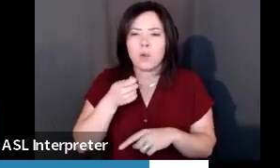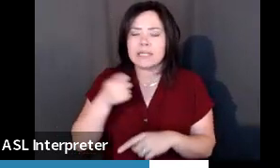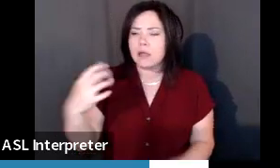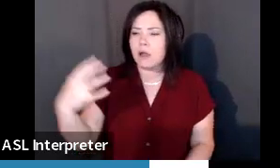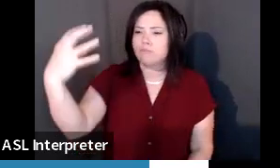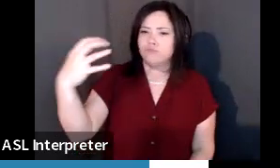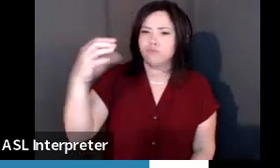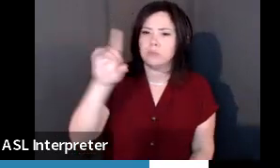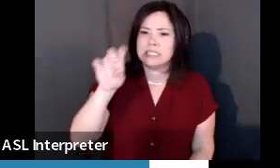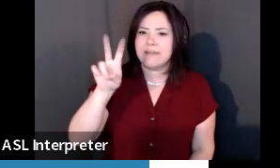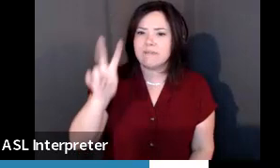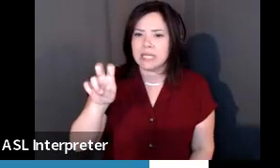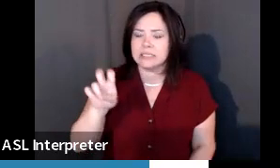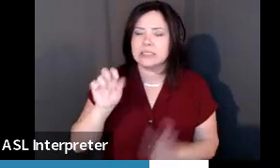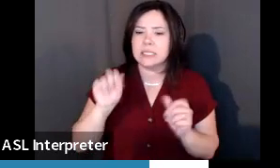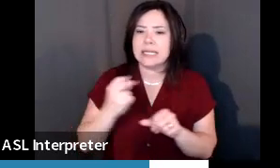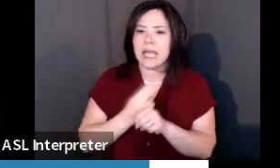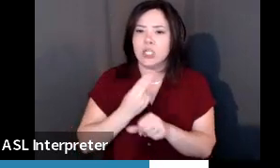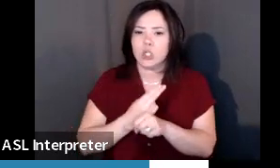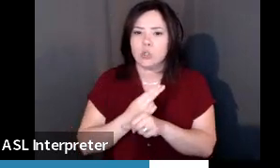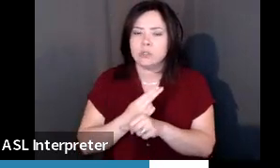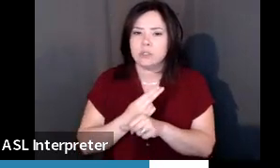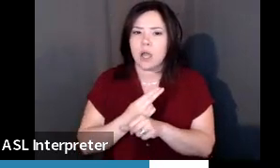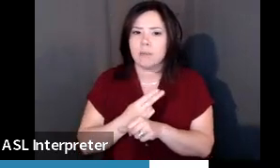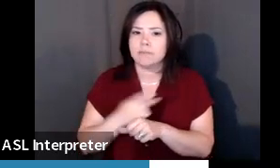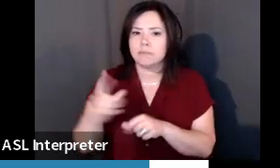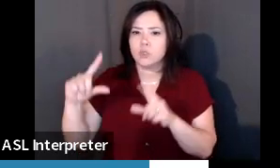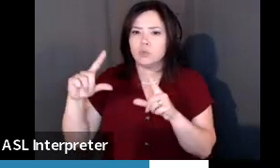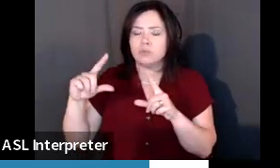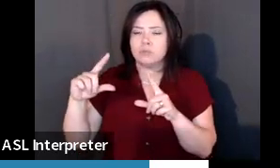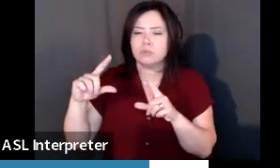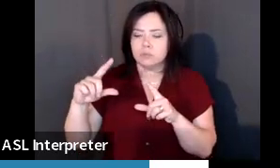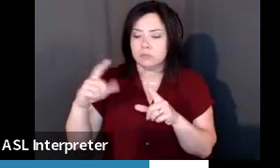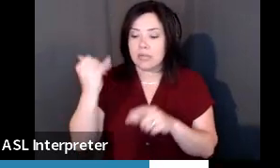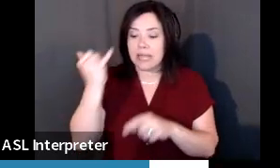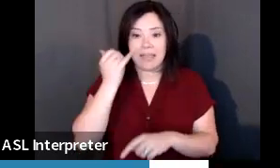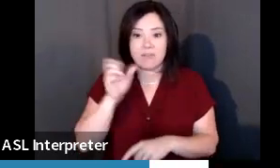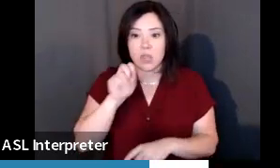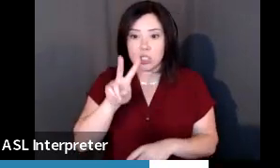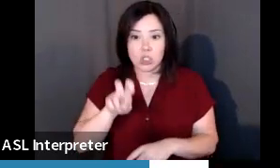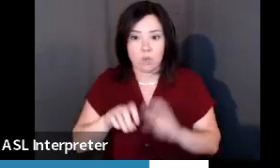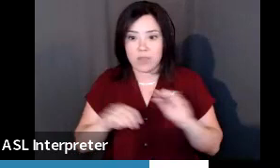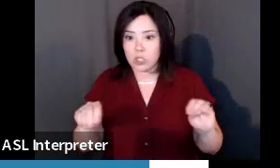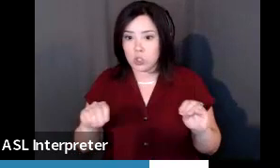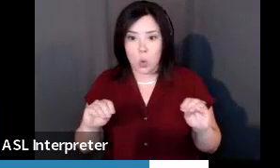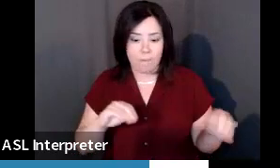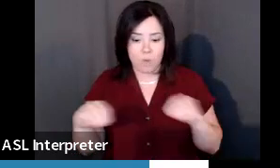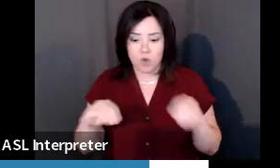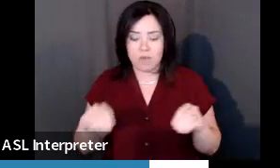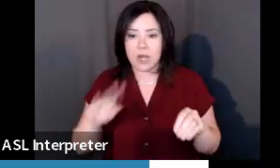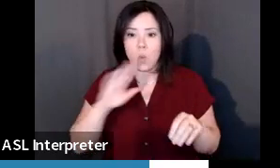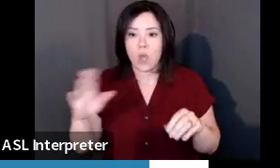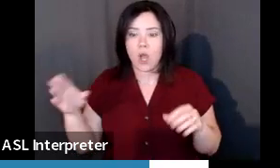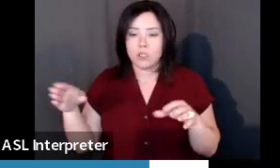that can be used to, it shuts the stove off when there's no movement in front of the stove for a